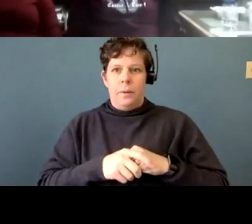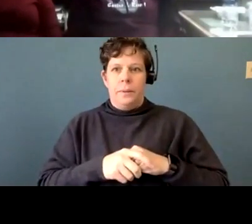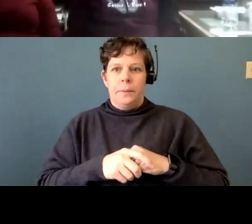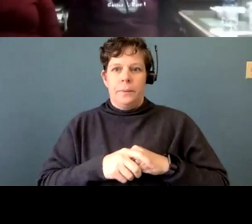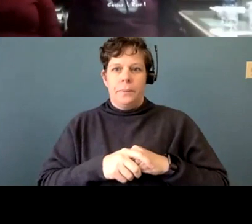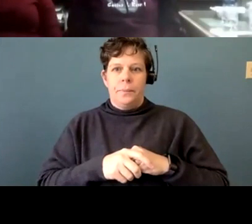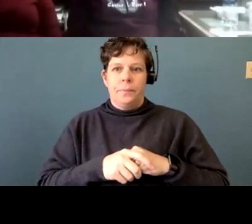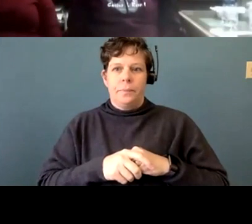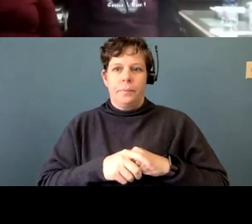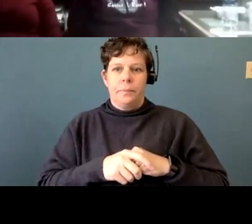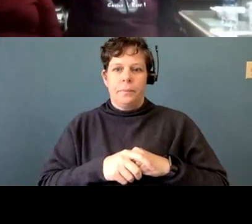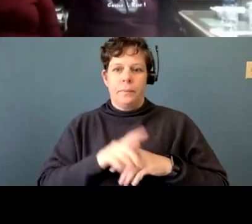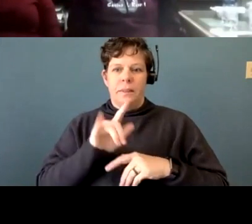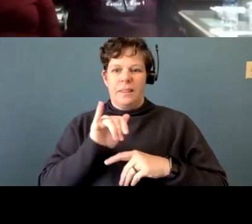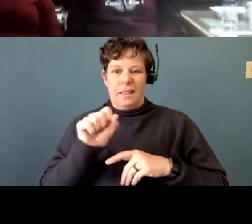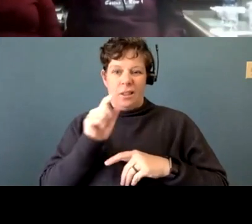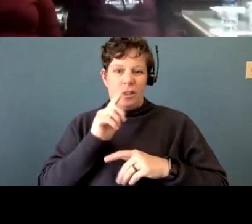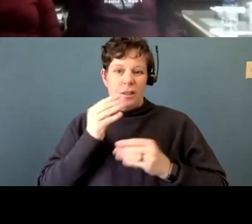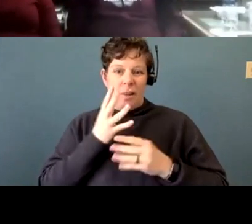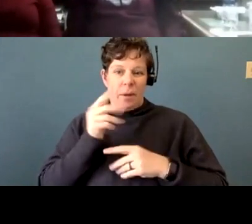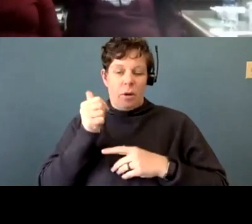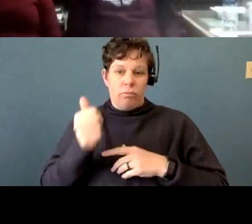Lisa, if you can chat me really quick and let me know that you're okay.